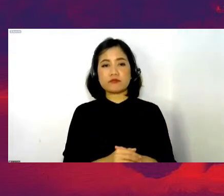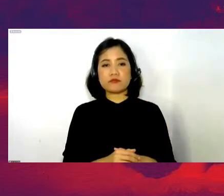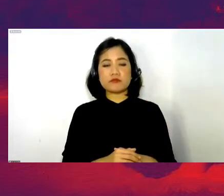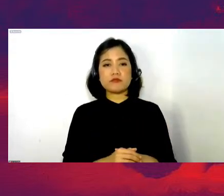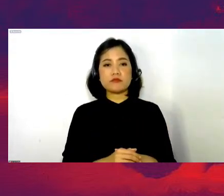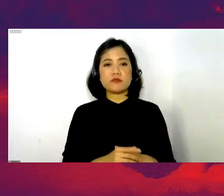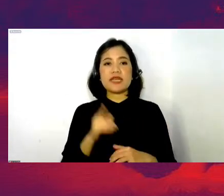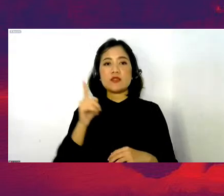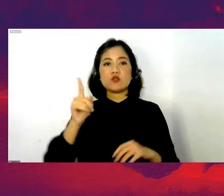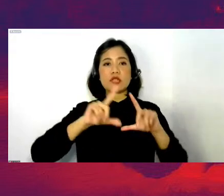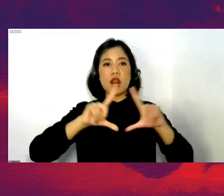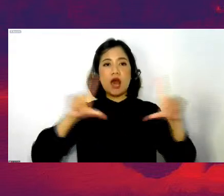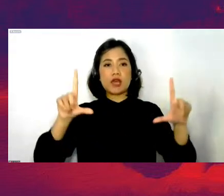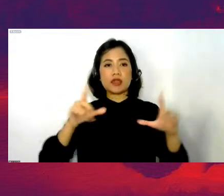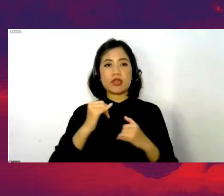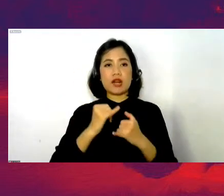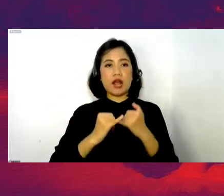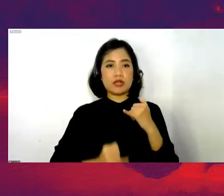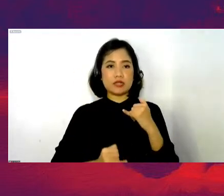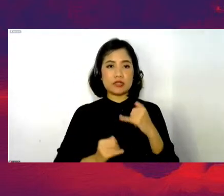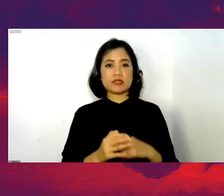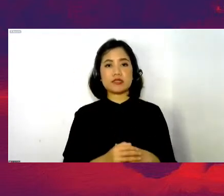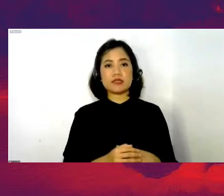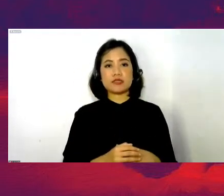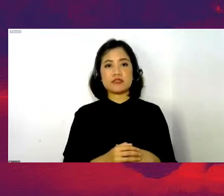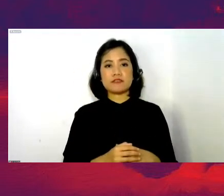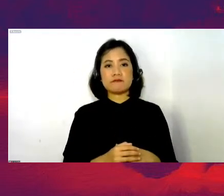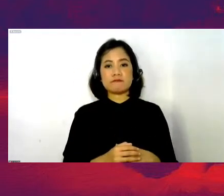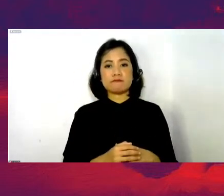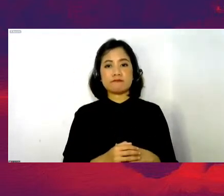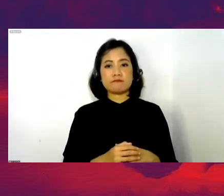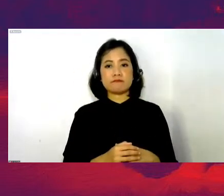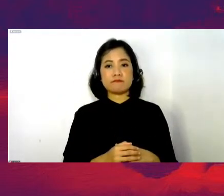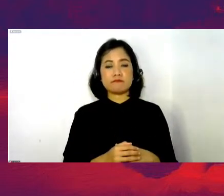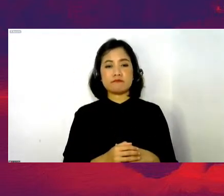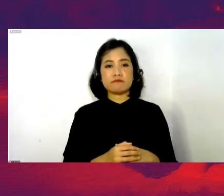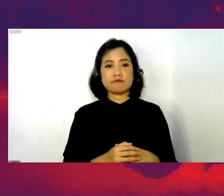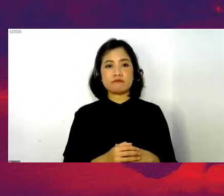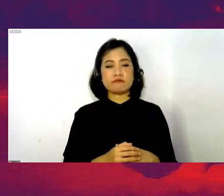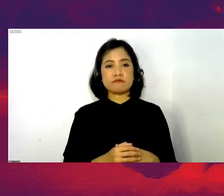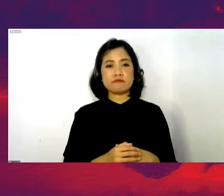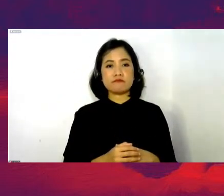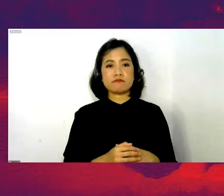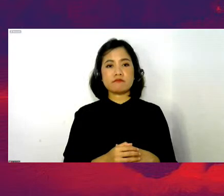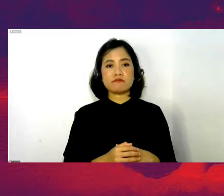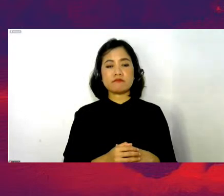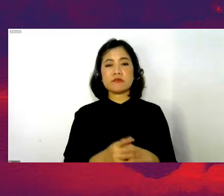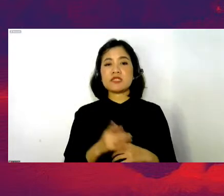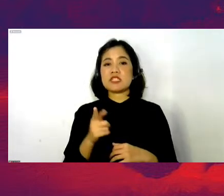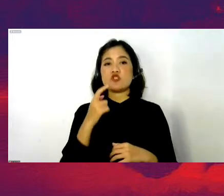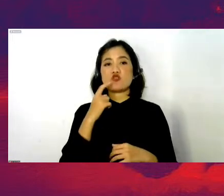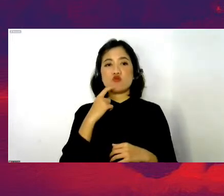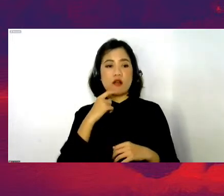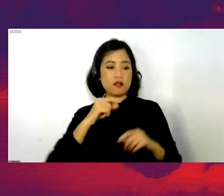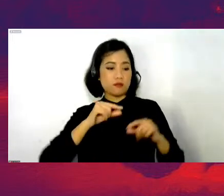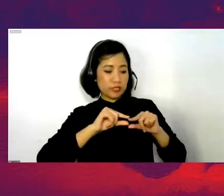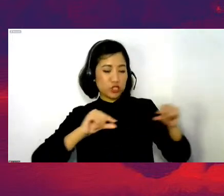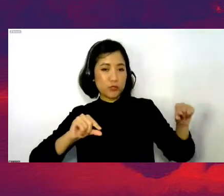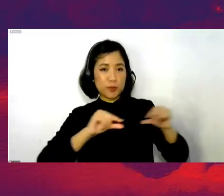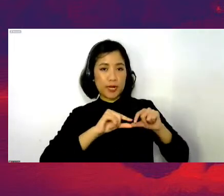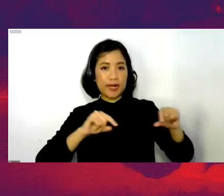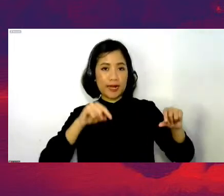constructed that unified database, we are not only using this so-called simple proxy mean testing, we also using a wealth ranking,